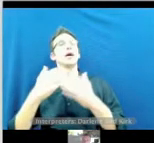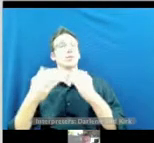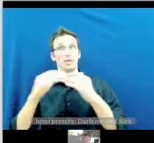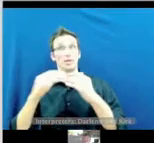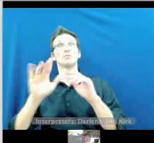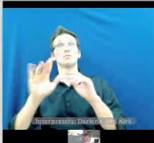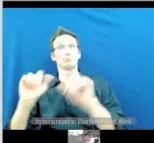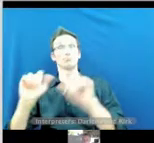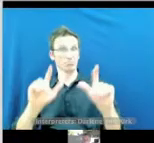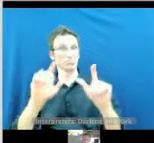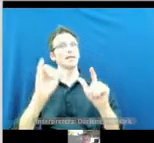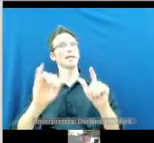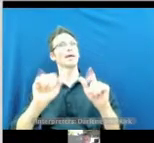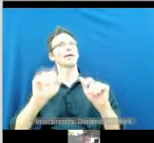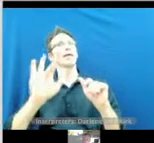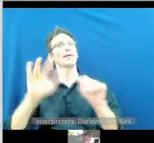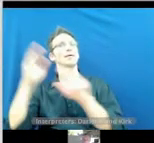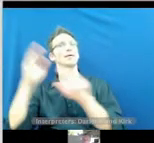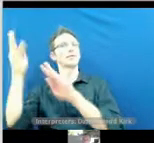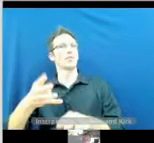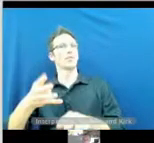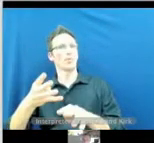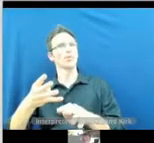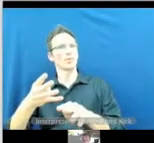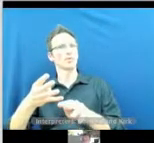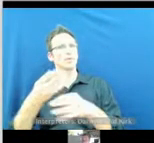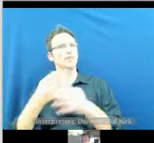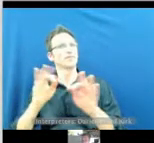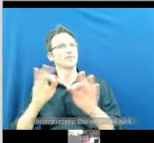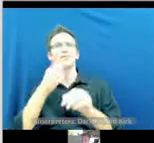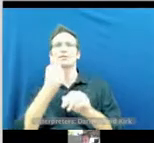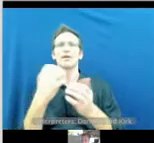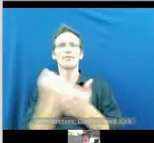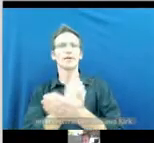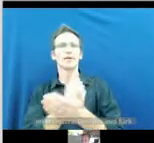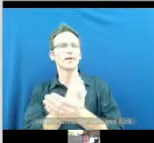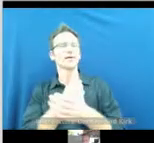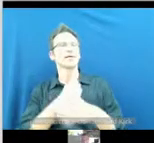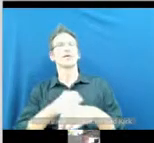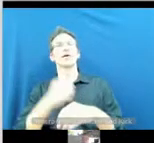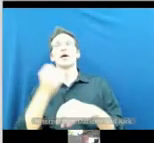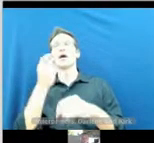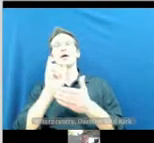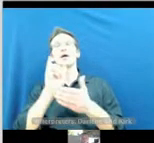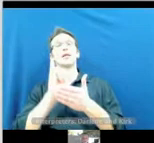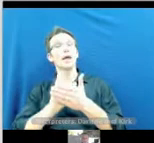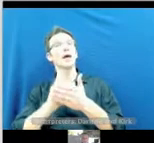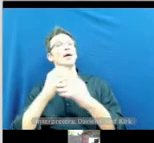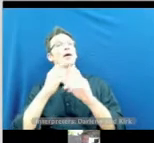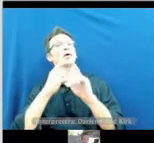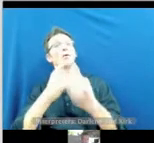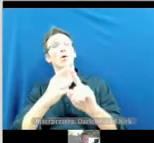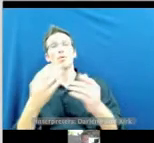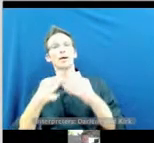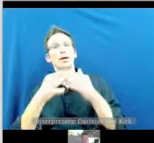free for download. And so it's just designed truly as a guide to say, if you're teaching thanks Rhonda, it's .org.